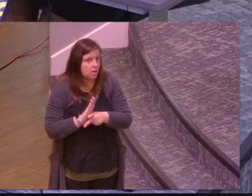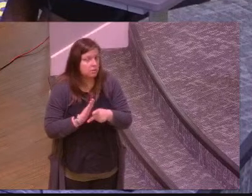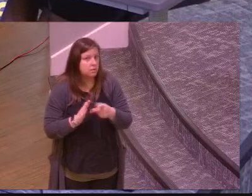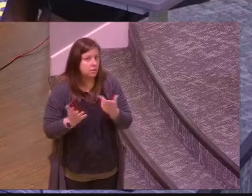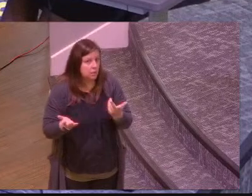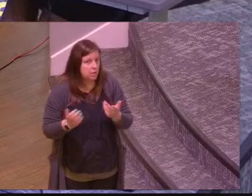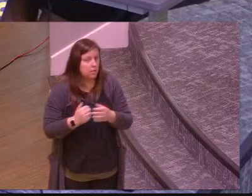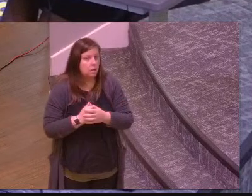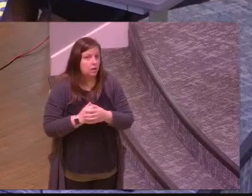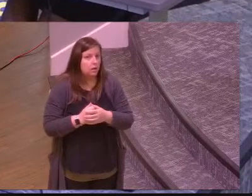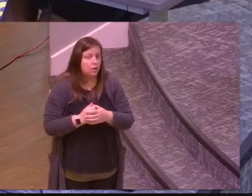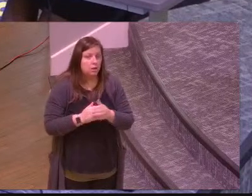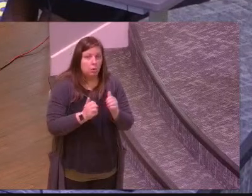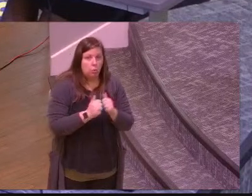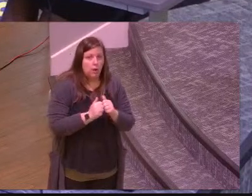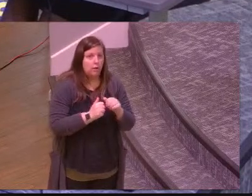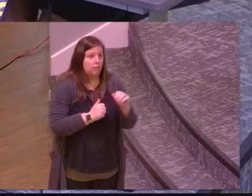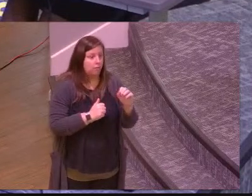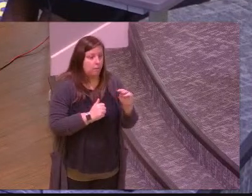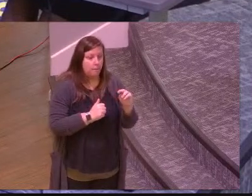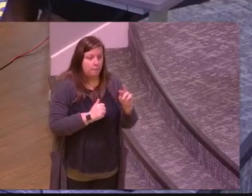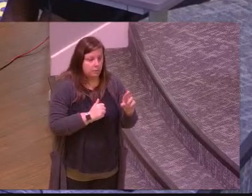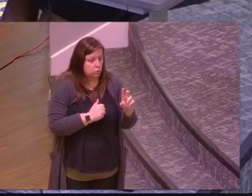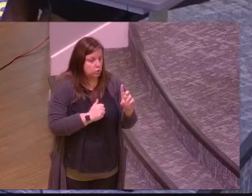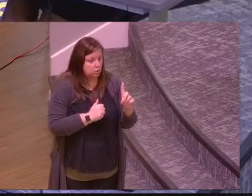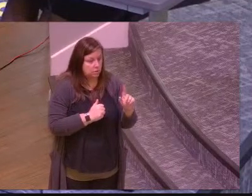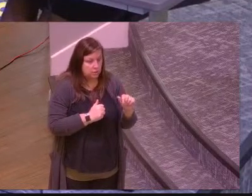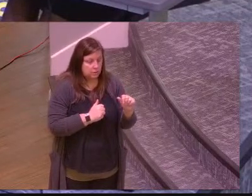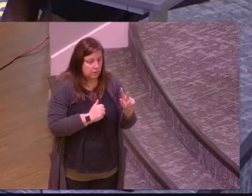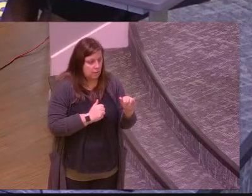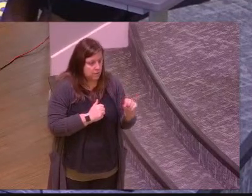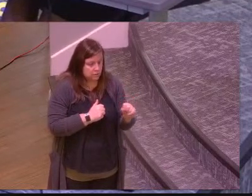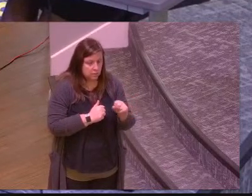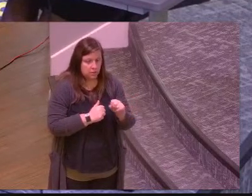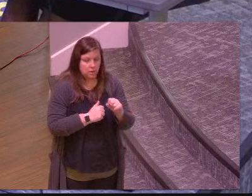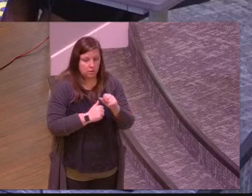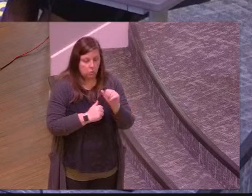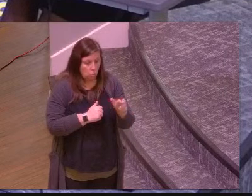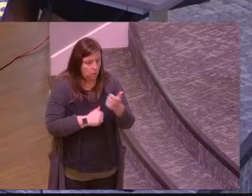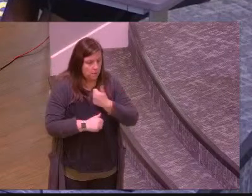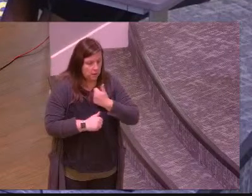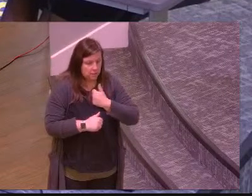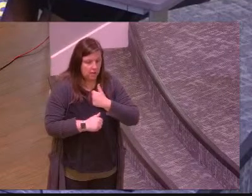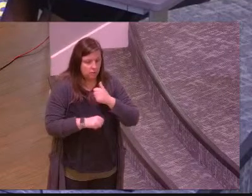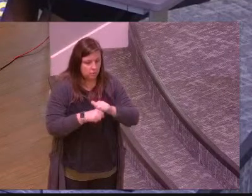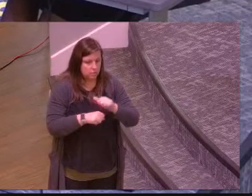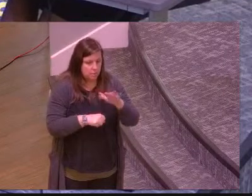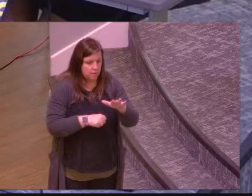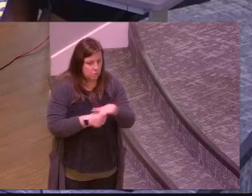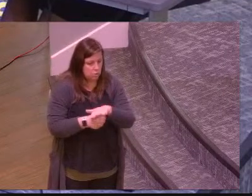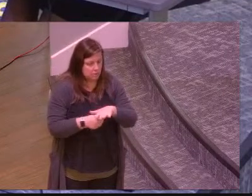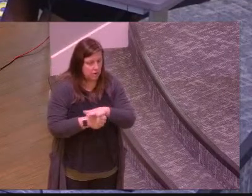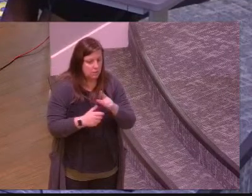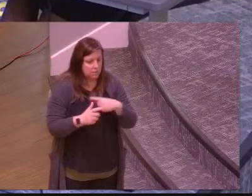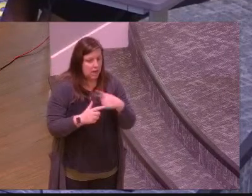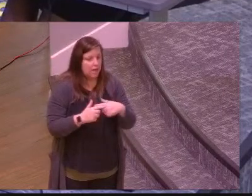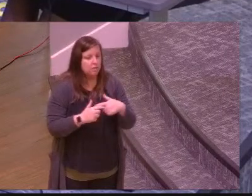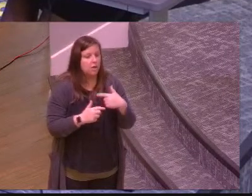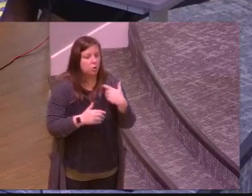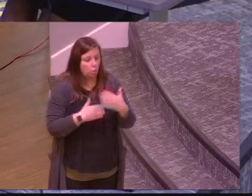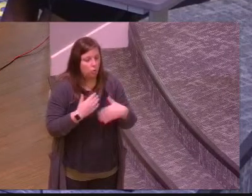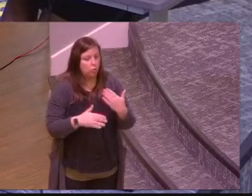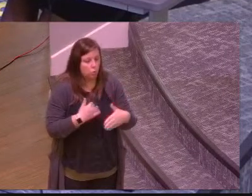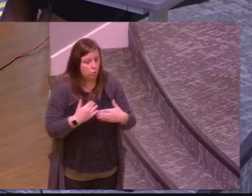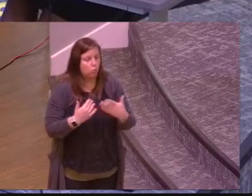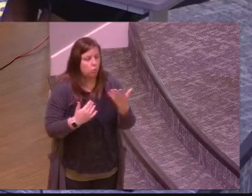myself, submit those specific areas That's of right. communication and then go through this process and make the change that